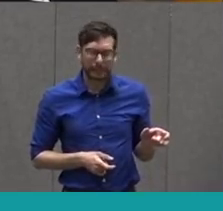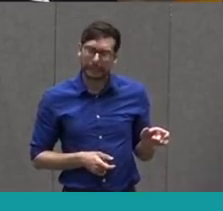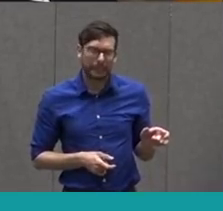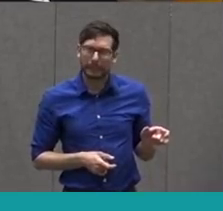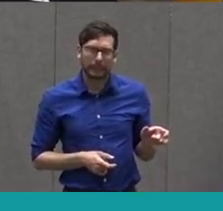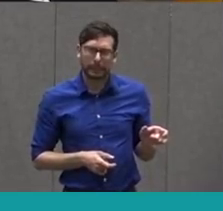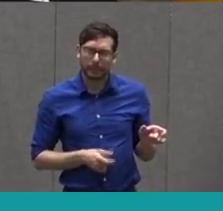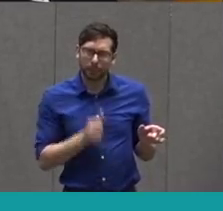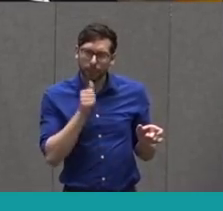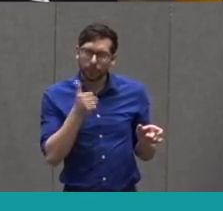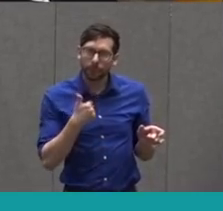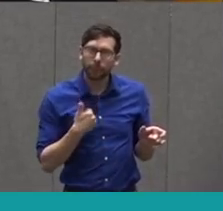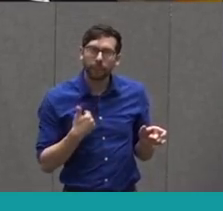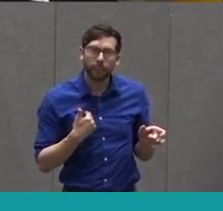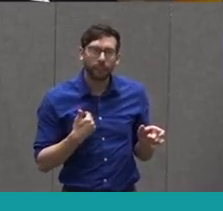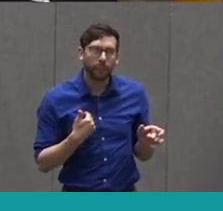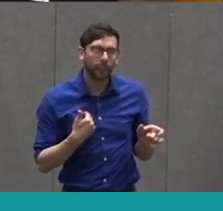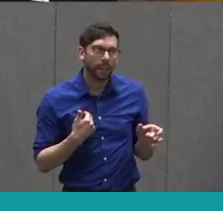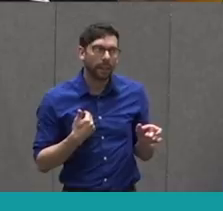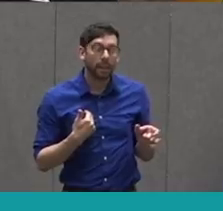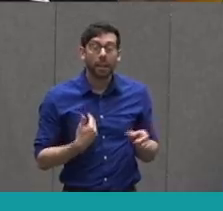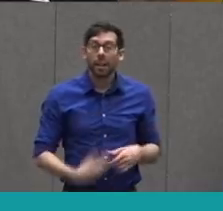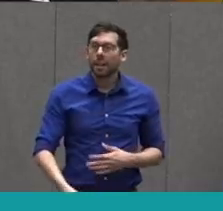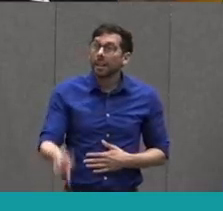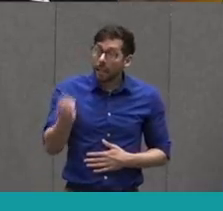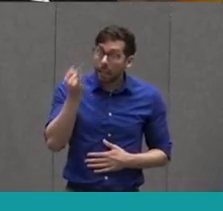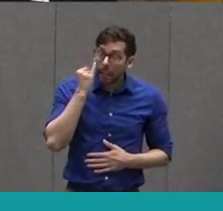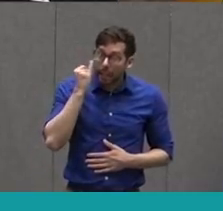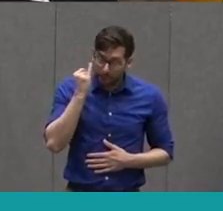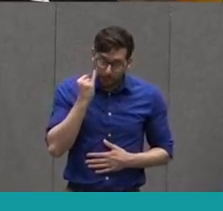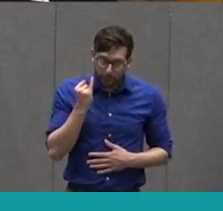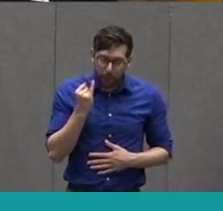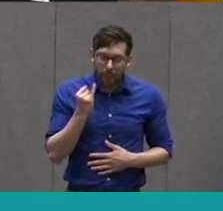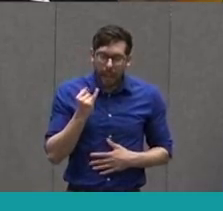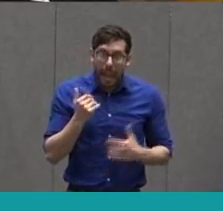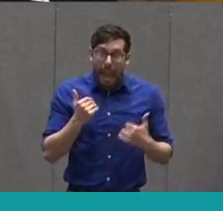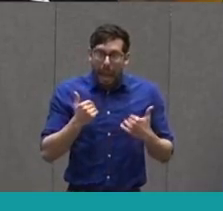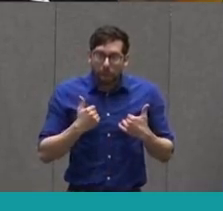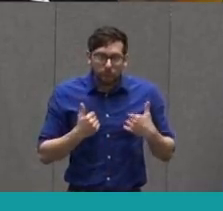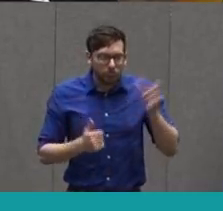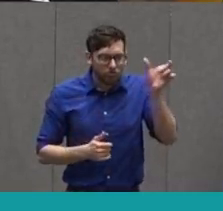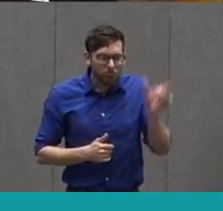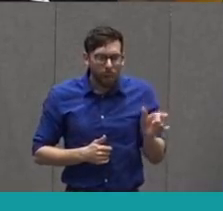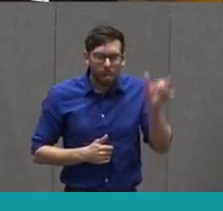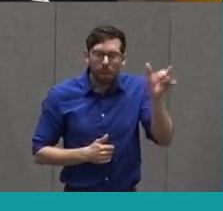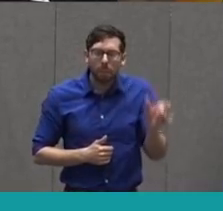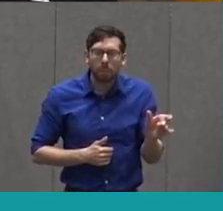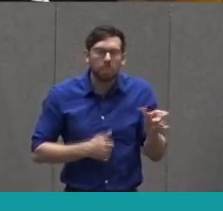I did have a column, what would be the next category that it would probably be?